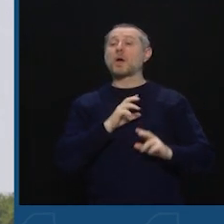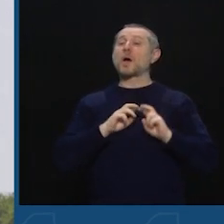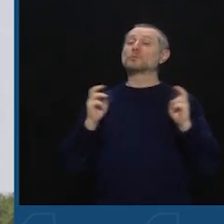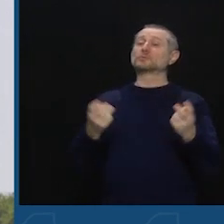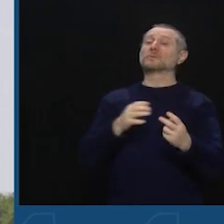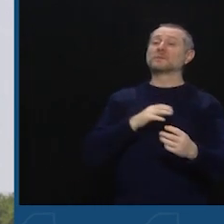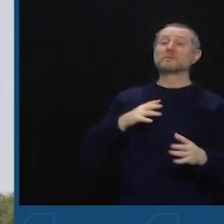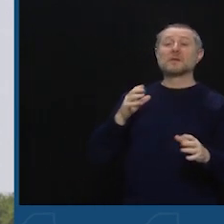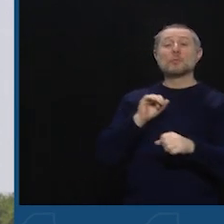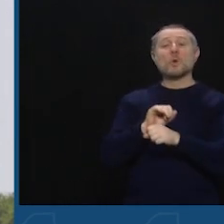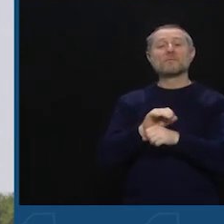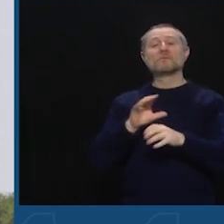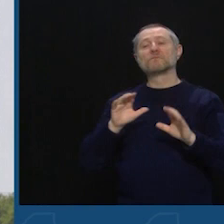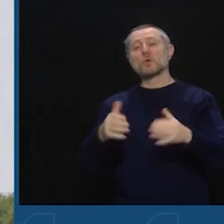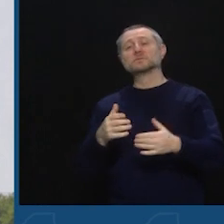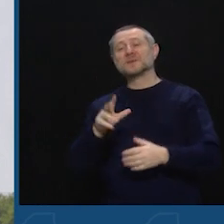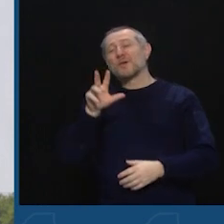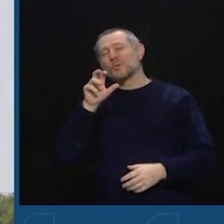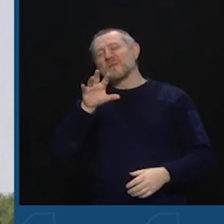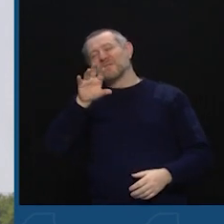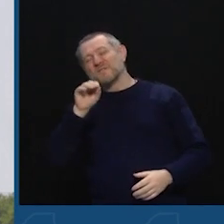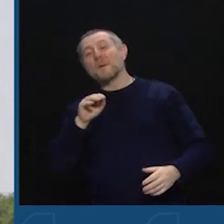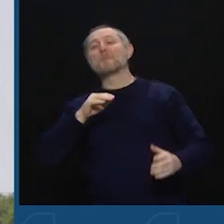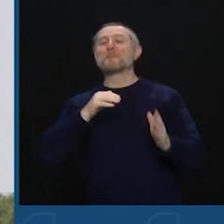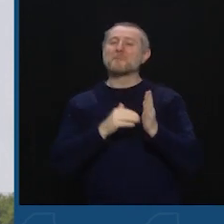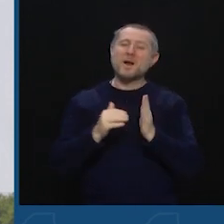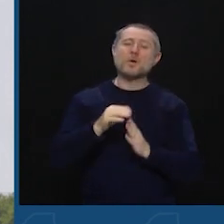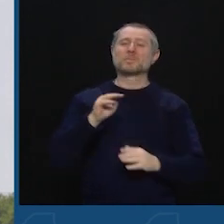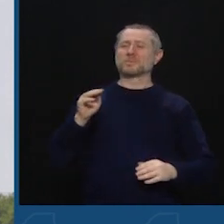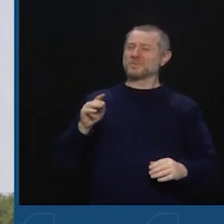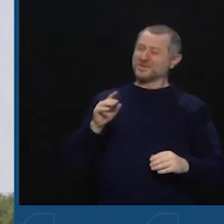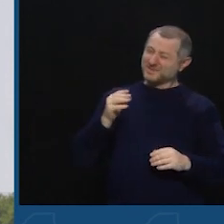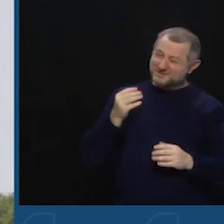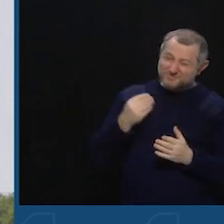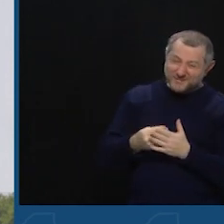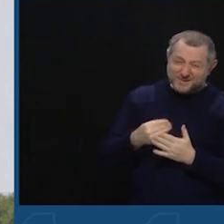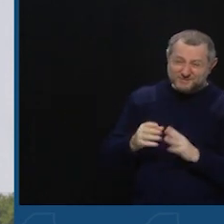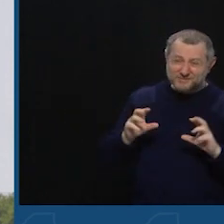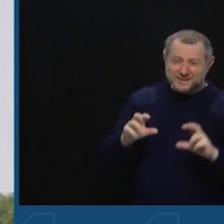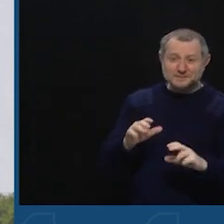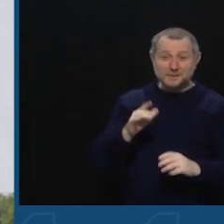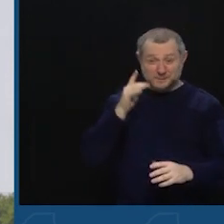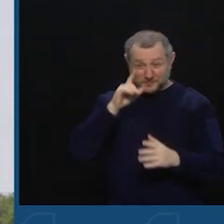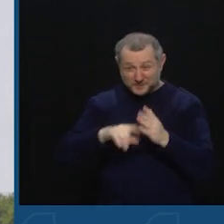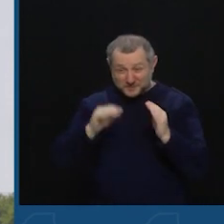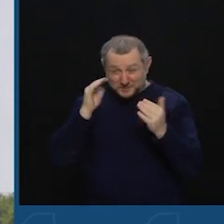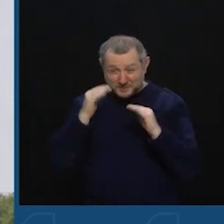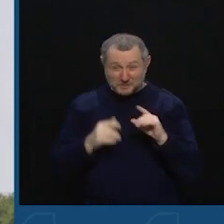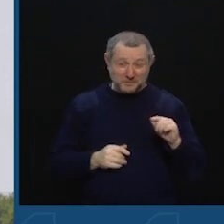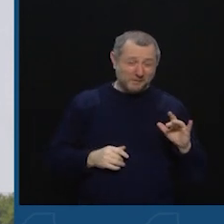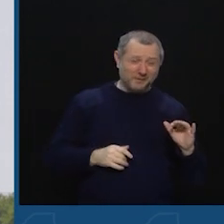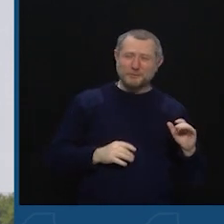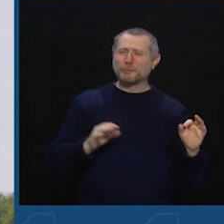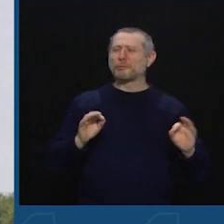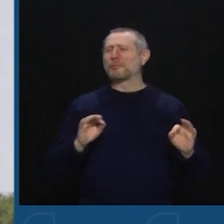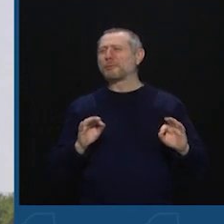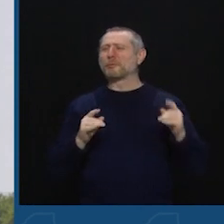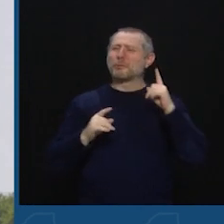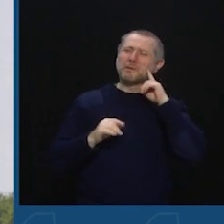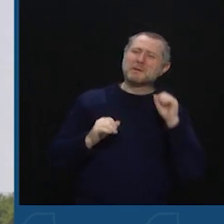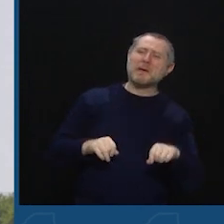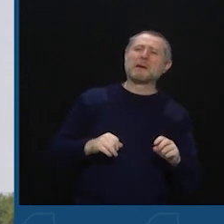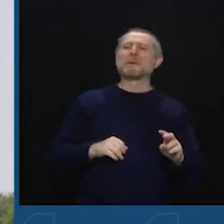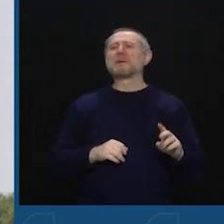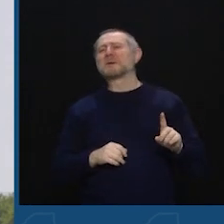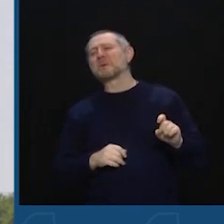million in workforce development. I remember a few years ago we were high-fiving that we had $175 million. I went all of us, $175 million workforce development. I was